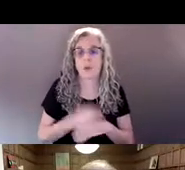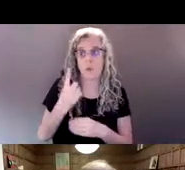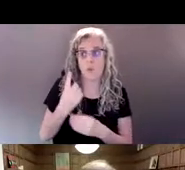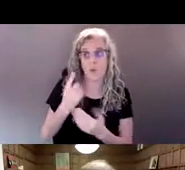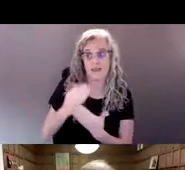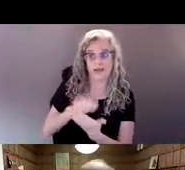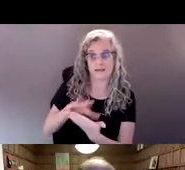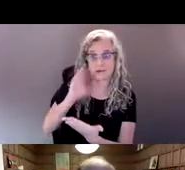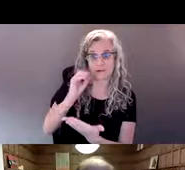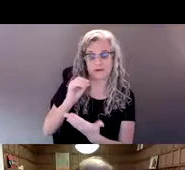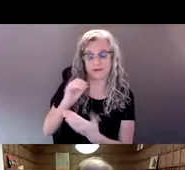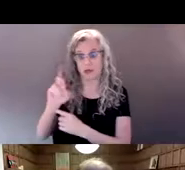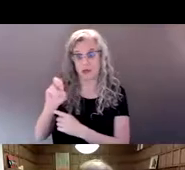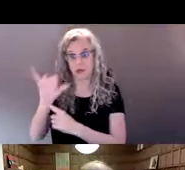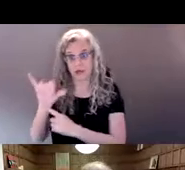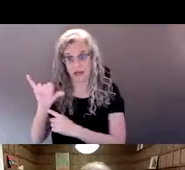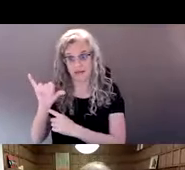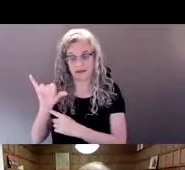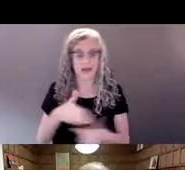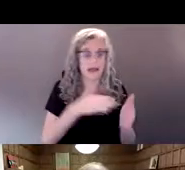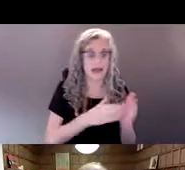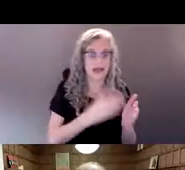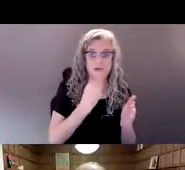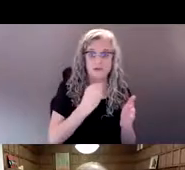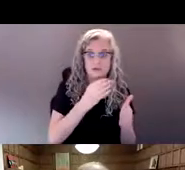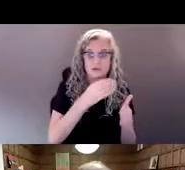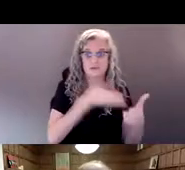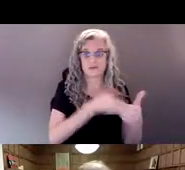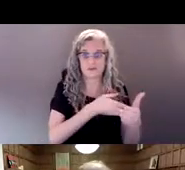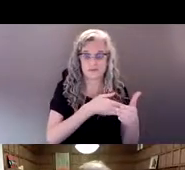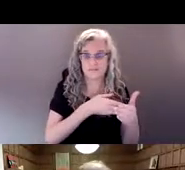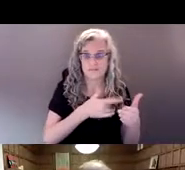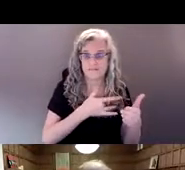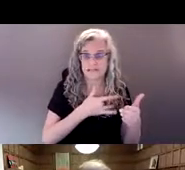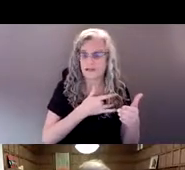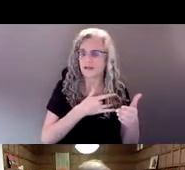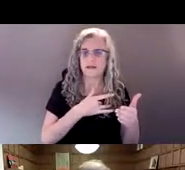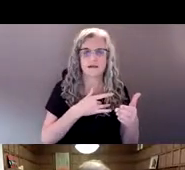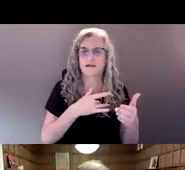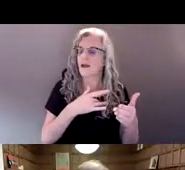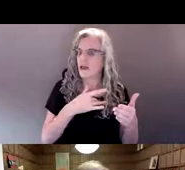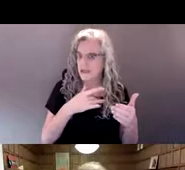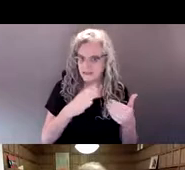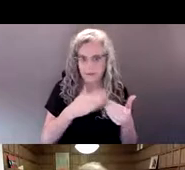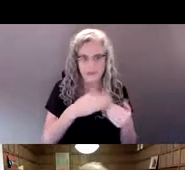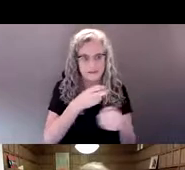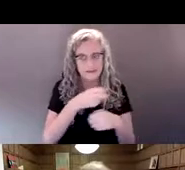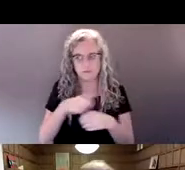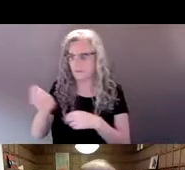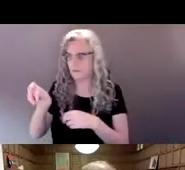anti-Jewish prejudice are not independent of each other, that it is easy to slip from the one to the other without